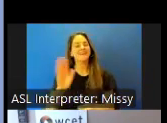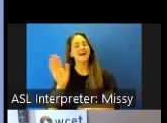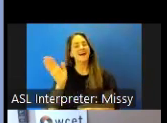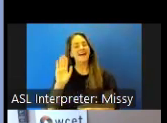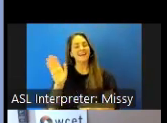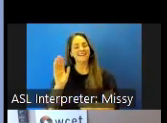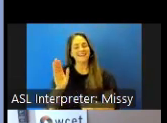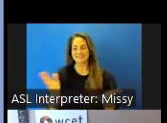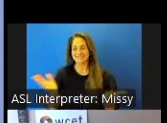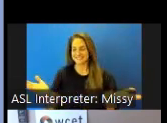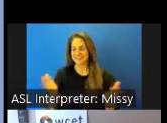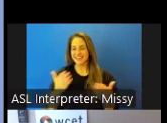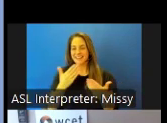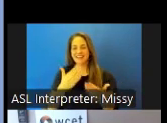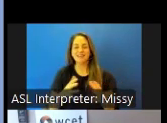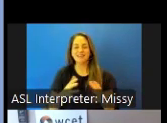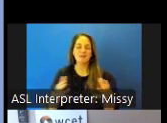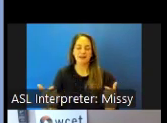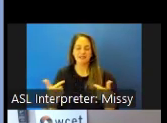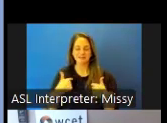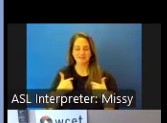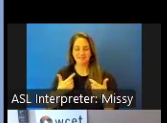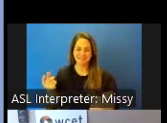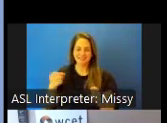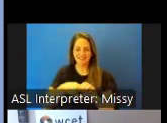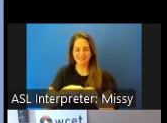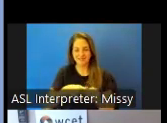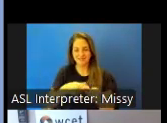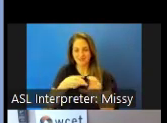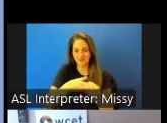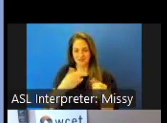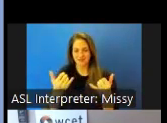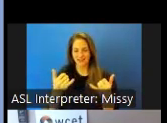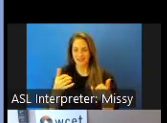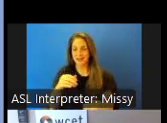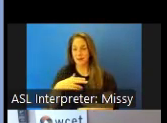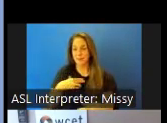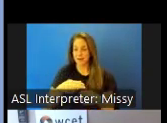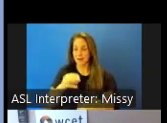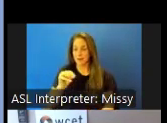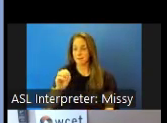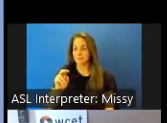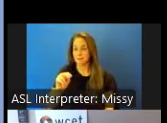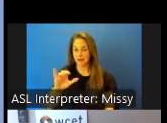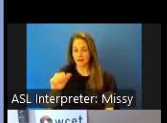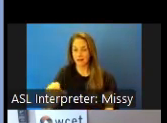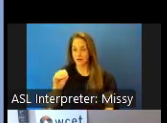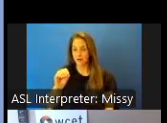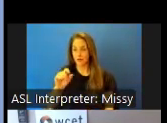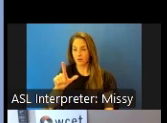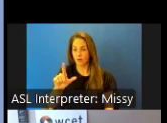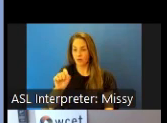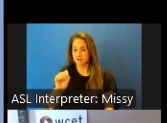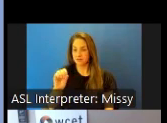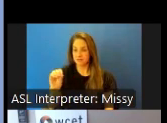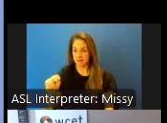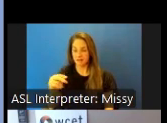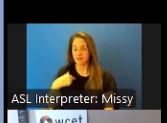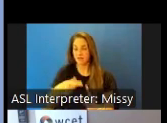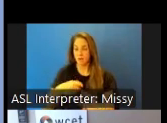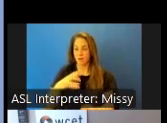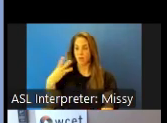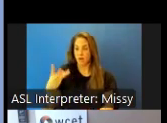Hi, everyone. Thank you so much for having me. I appreciate that, Suzanne. My name is Monica Olson. I'm coming to you from